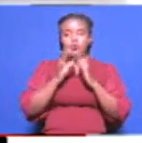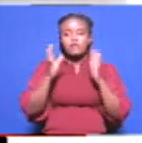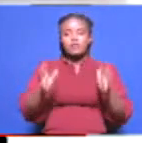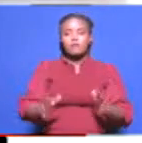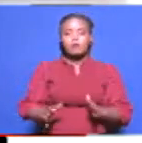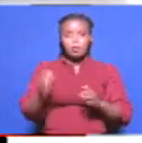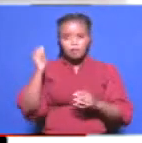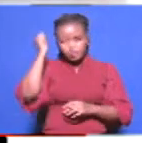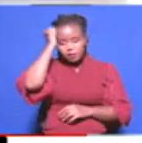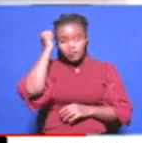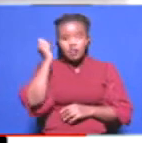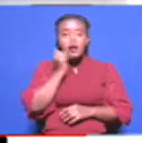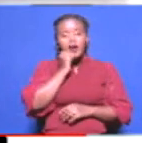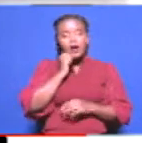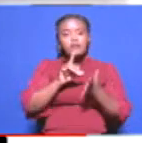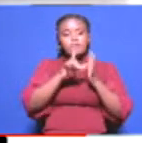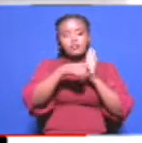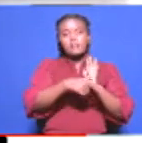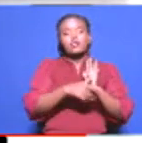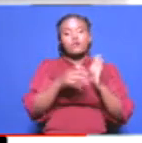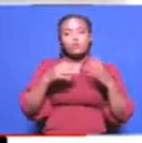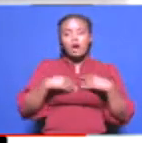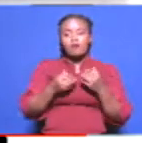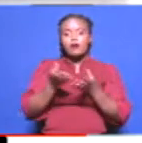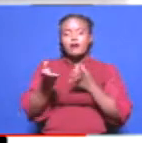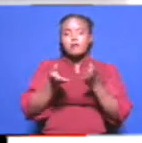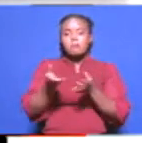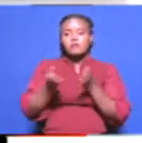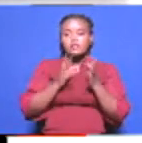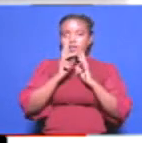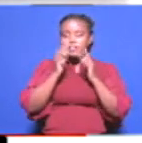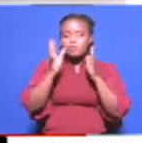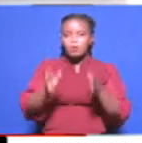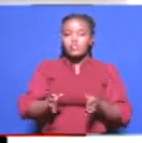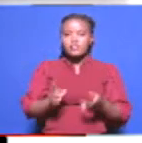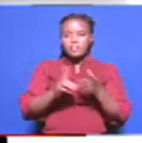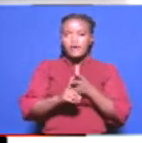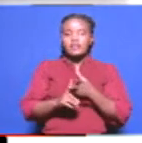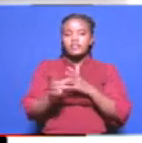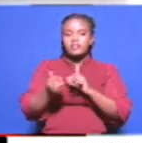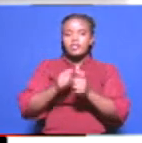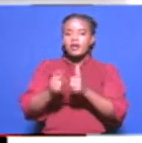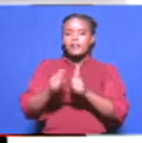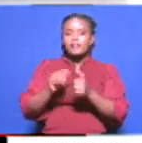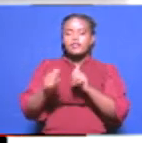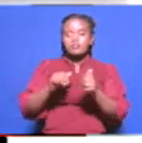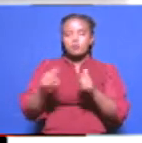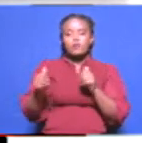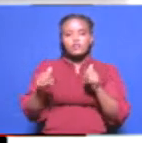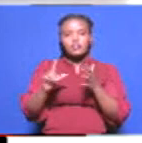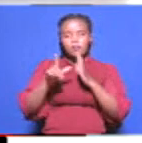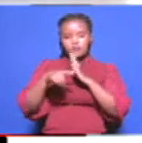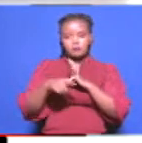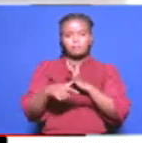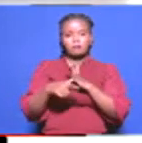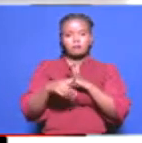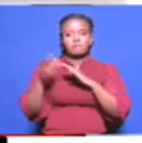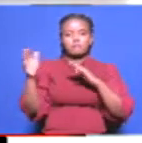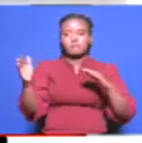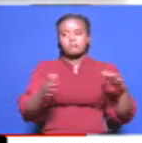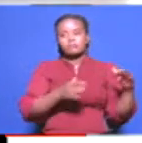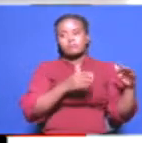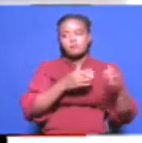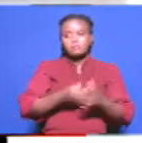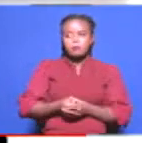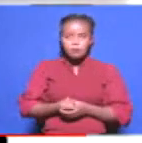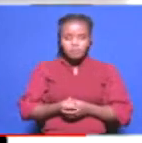Anne Wangeshi, and later on, Carol Njenga with the business and Karen Kibet with the latest from the world of sports. Now, on to